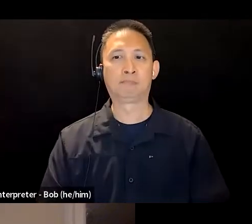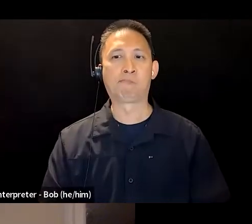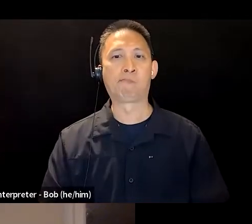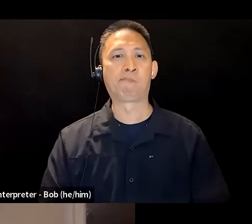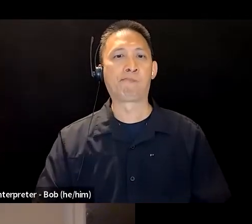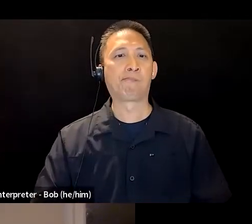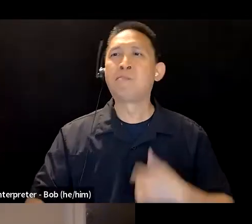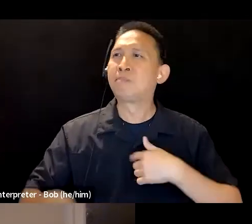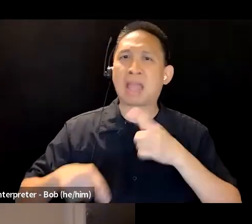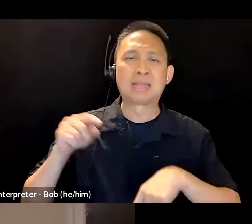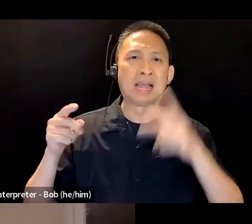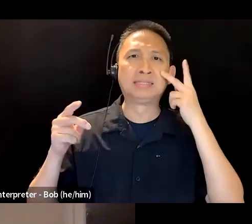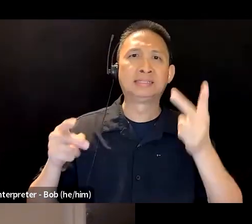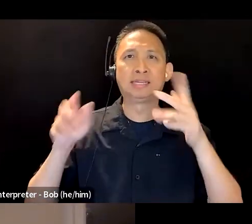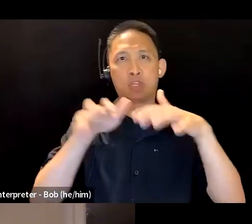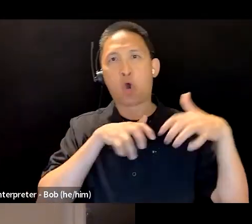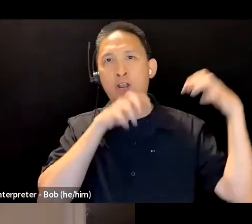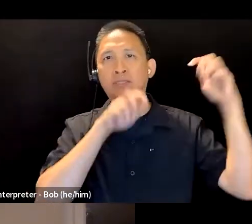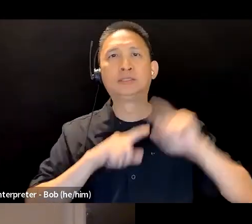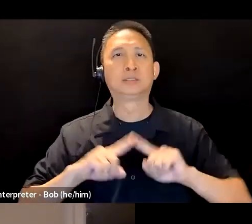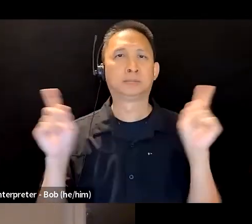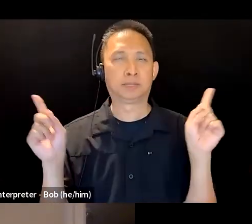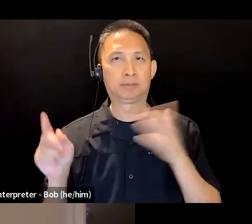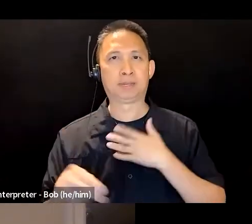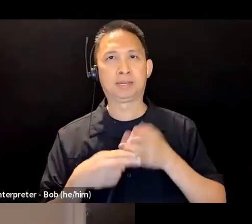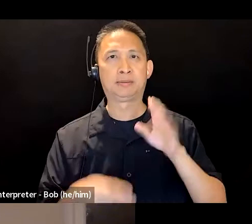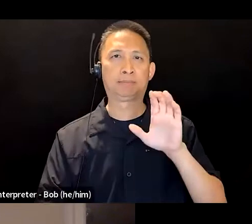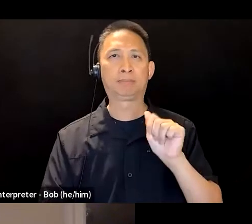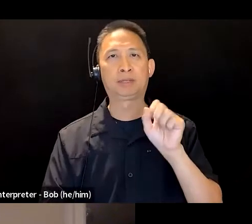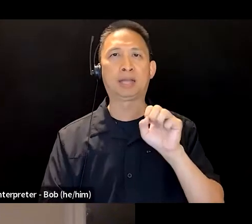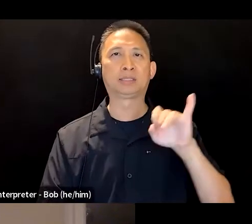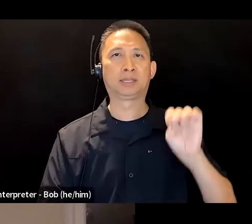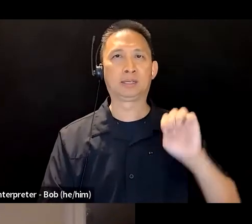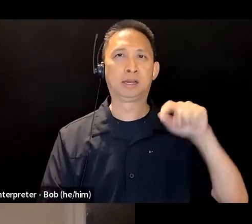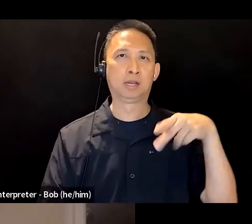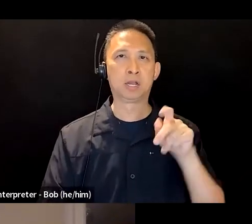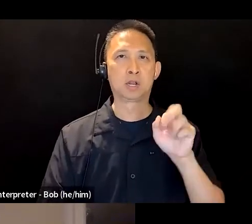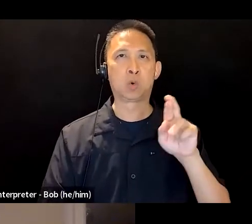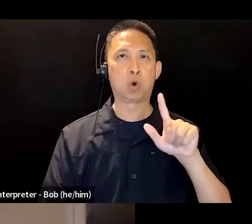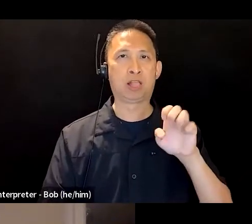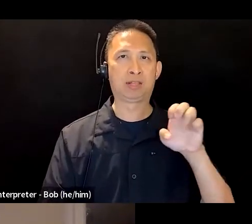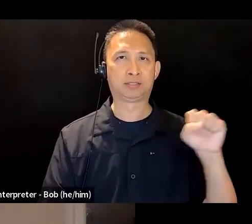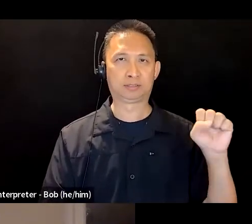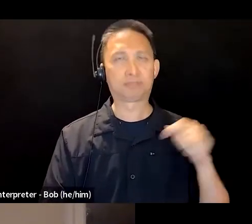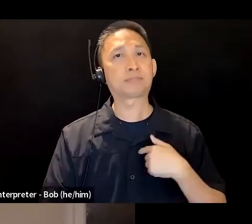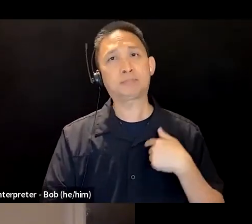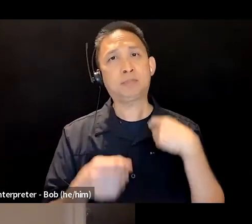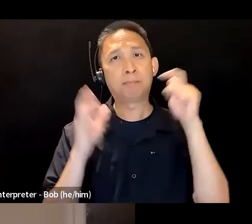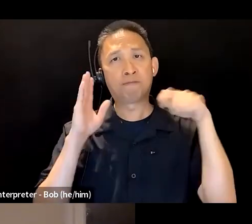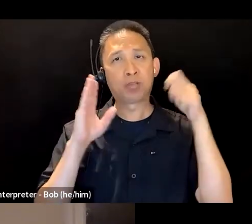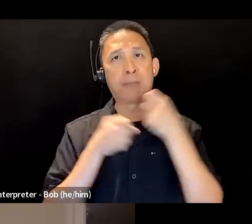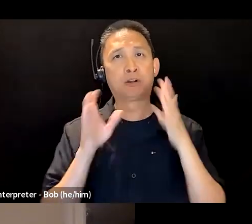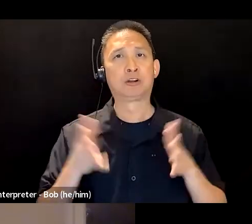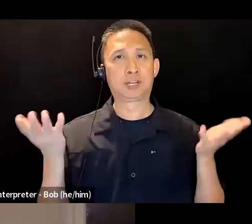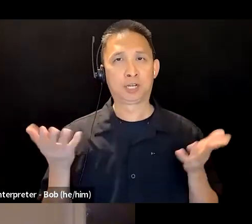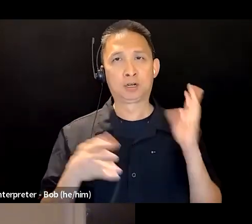I can't see the audience, but so my name is Cassie Quarless. I'm a filmmaker based here in